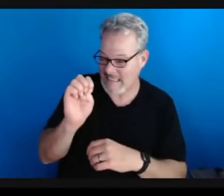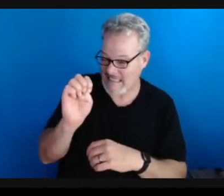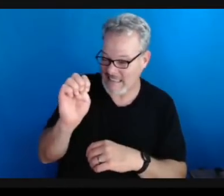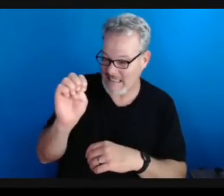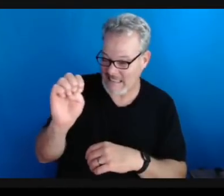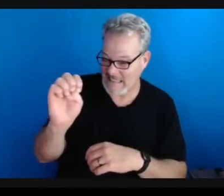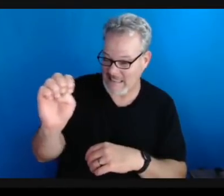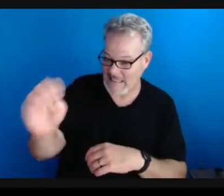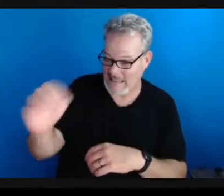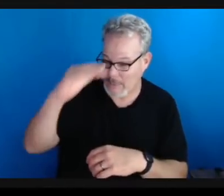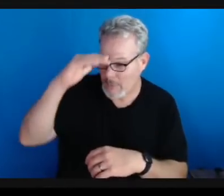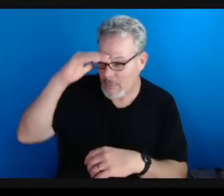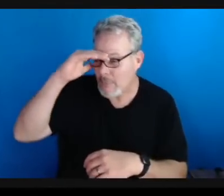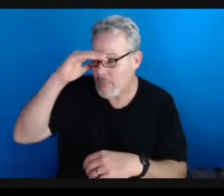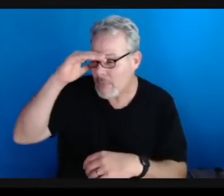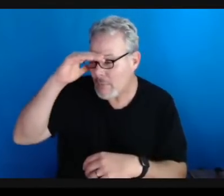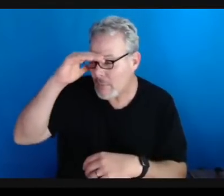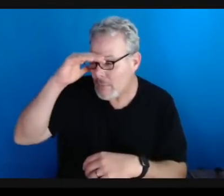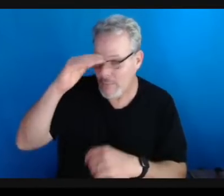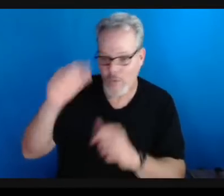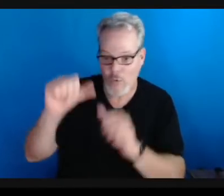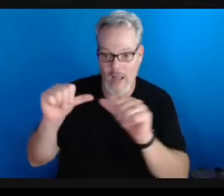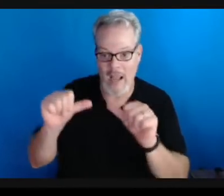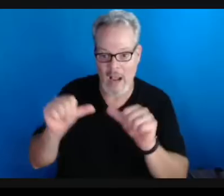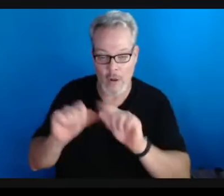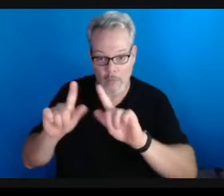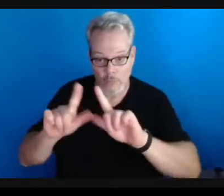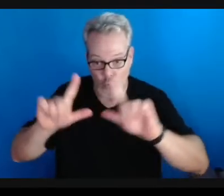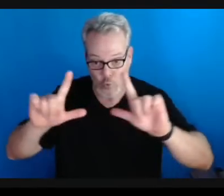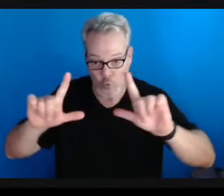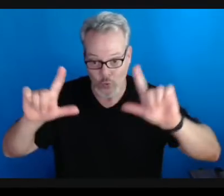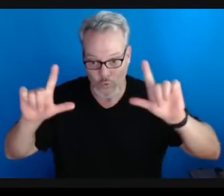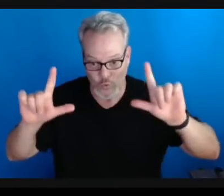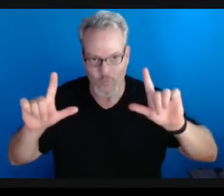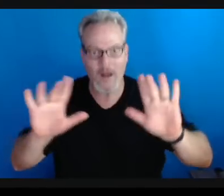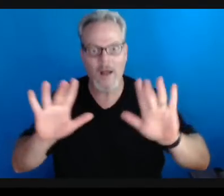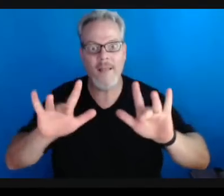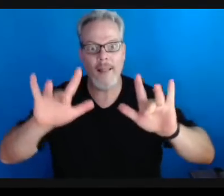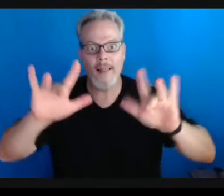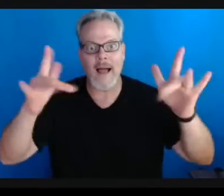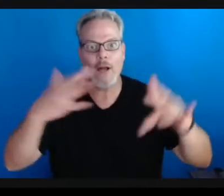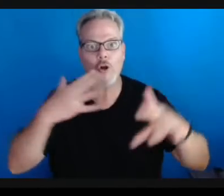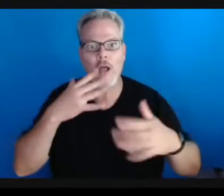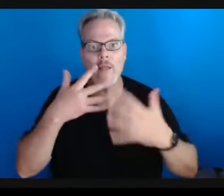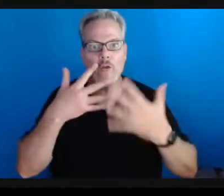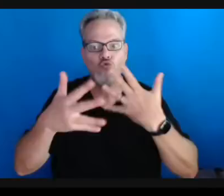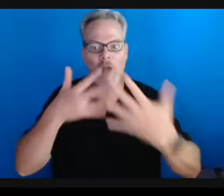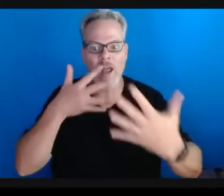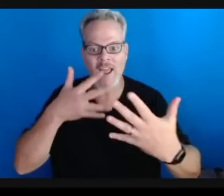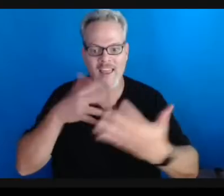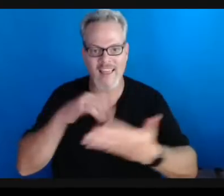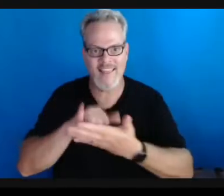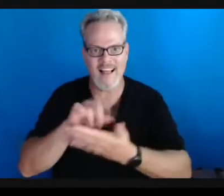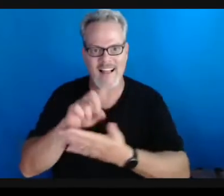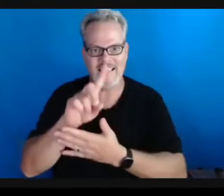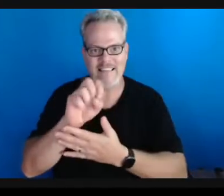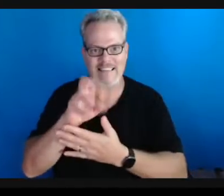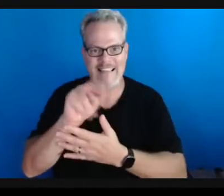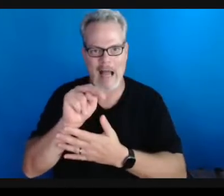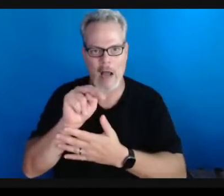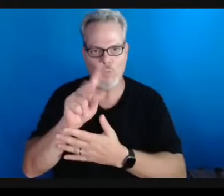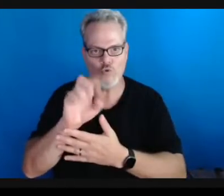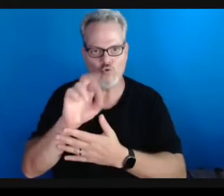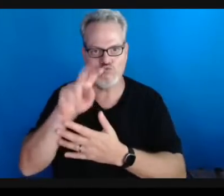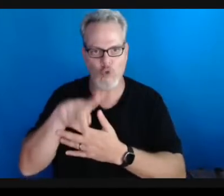there, this very bottom part here, I just really zoomed it in, right? So this lighter gray area over here is the down drop block from